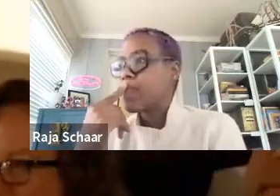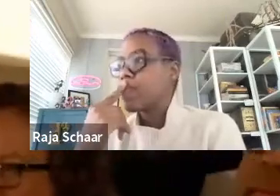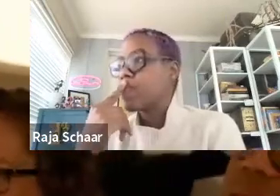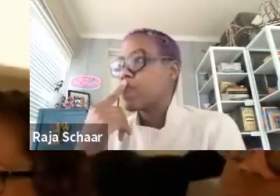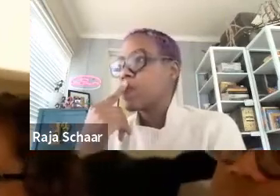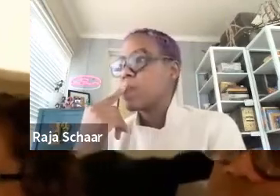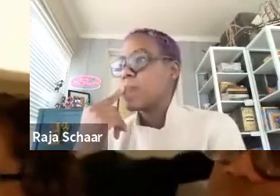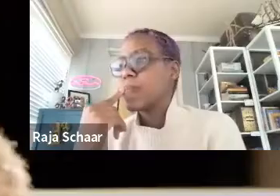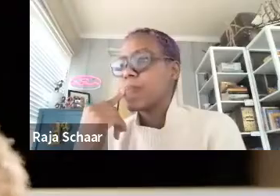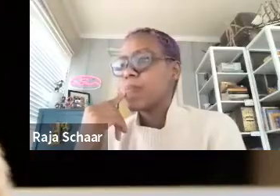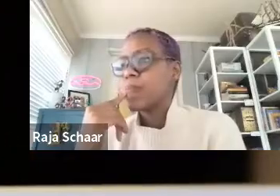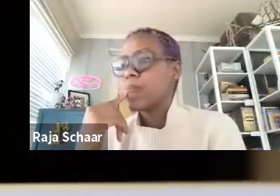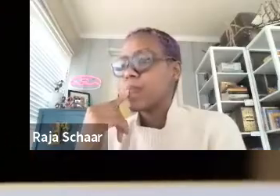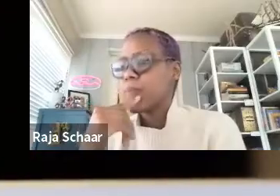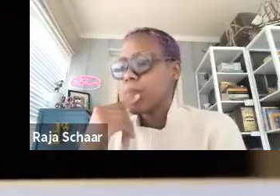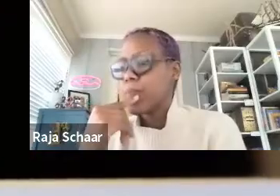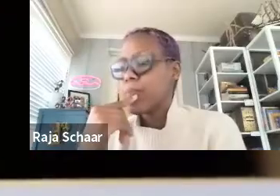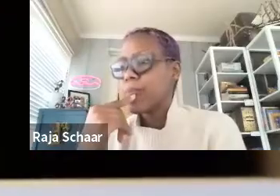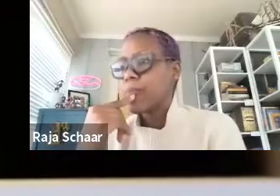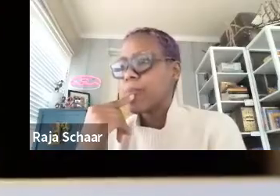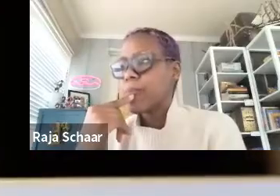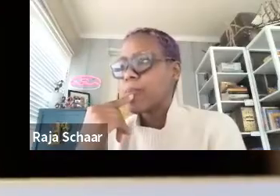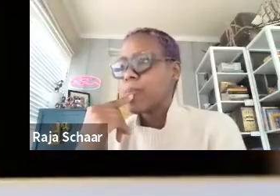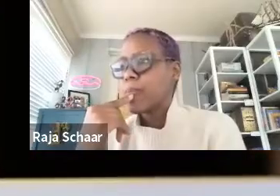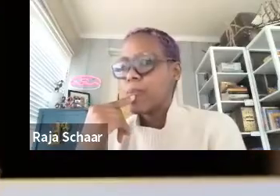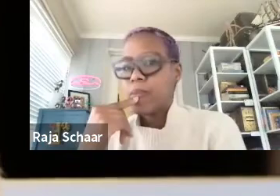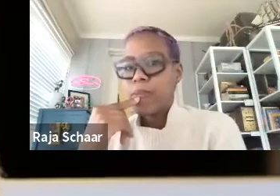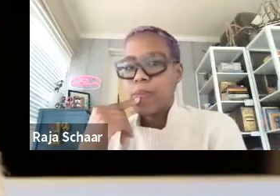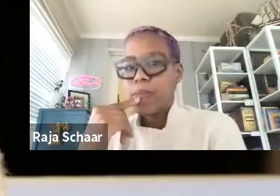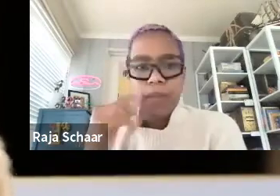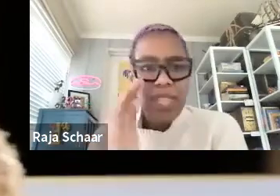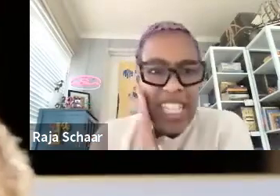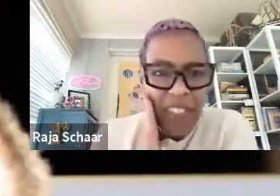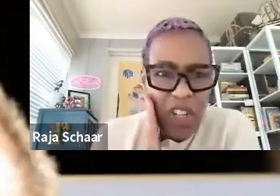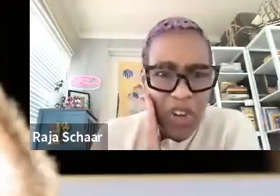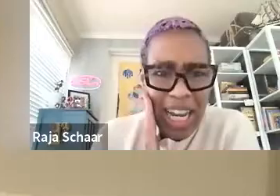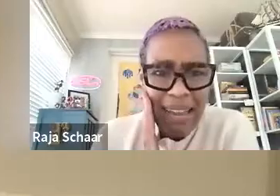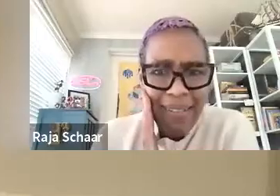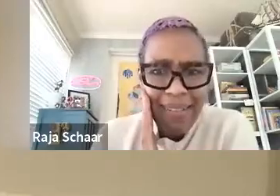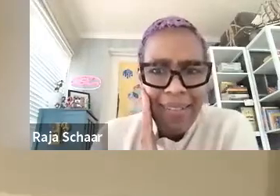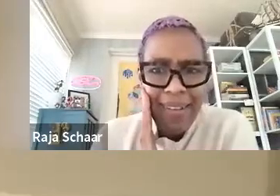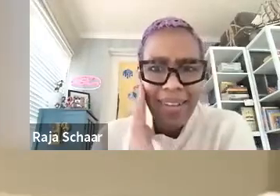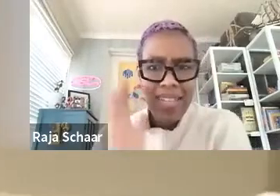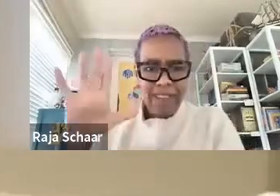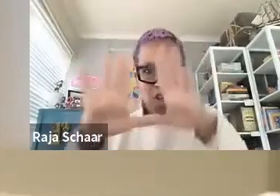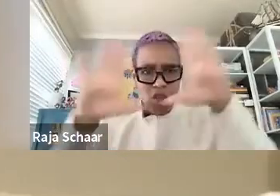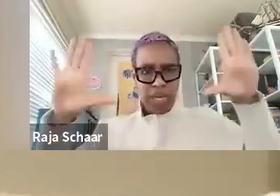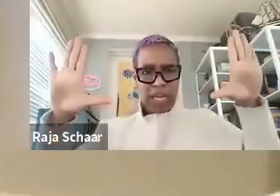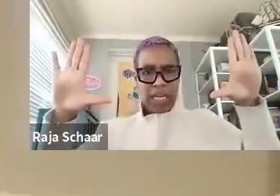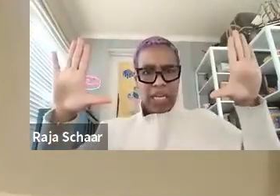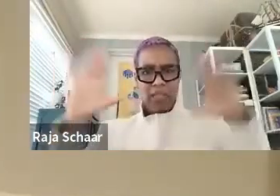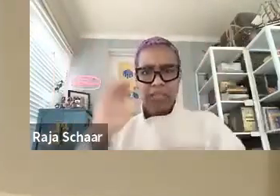personal future, but the future that we all live in. And the object of tonight is to get you to